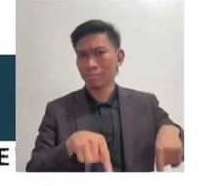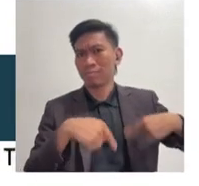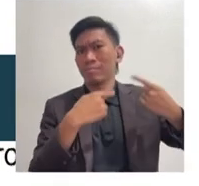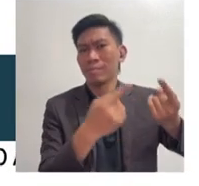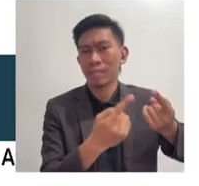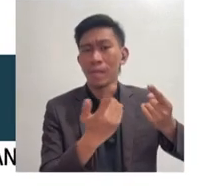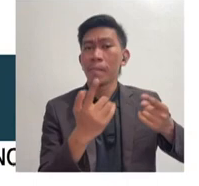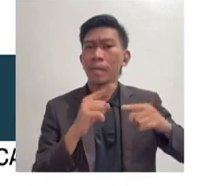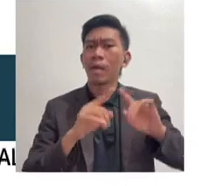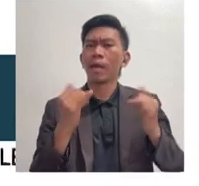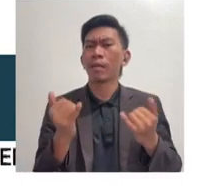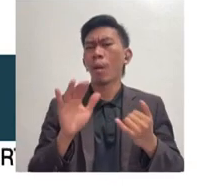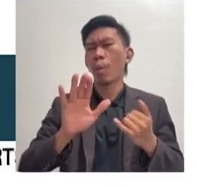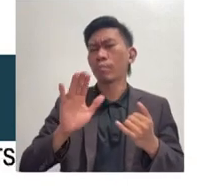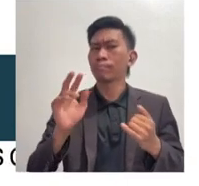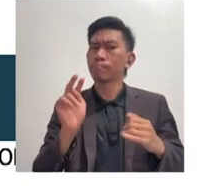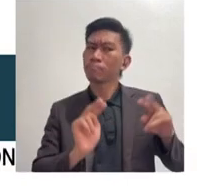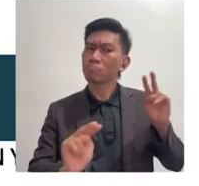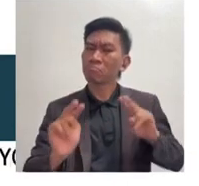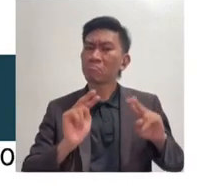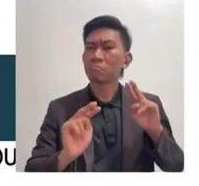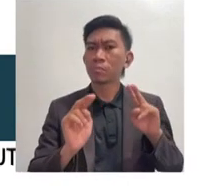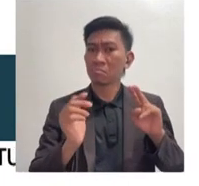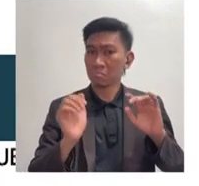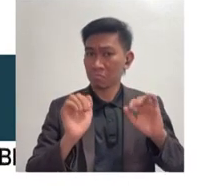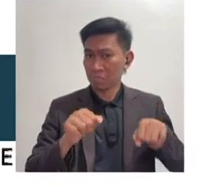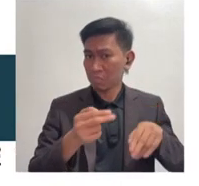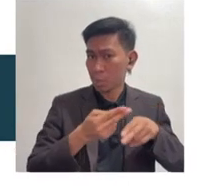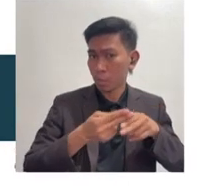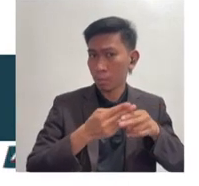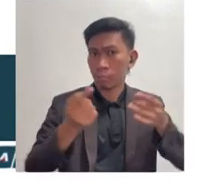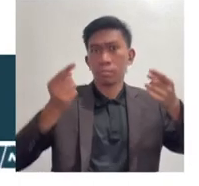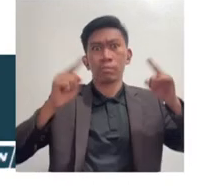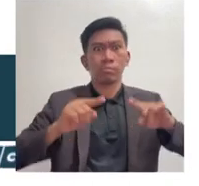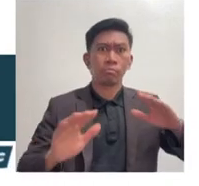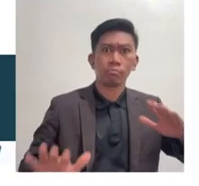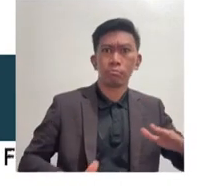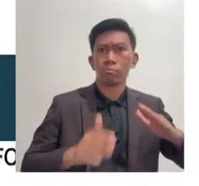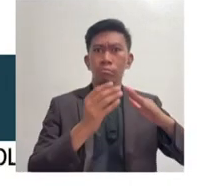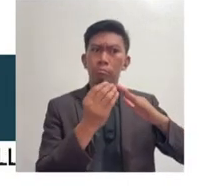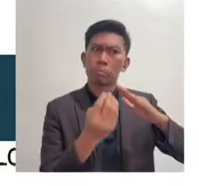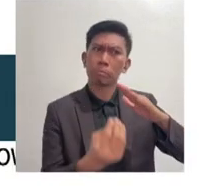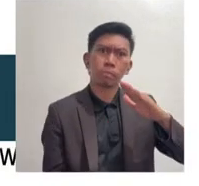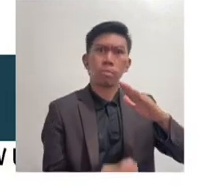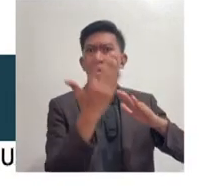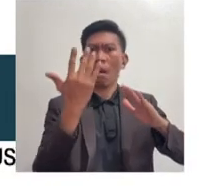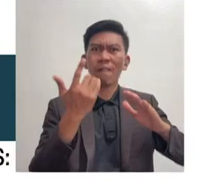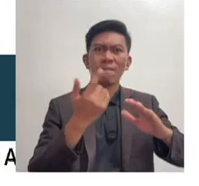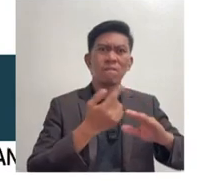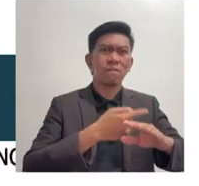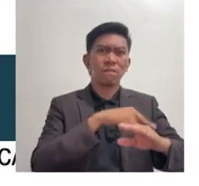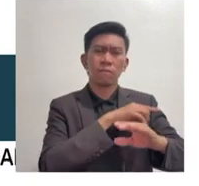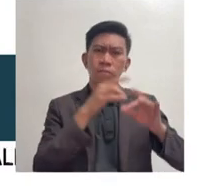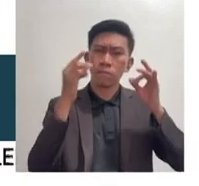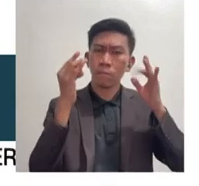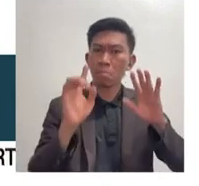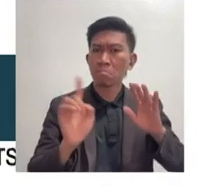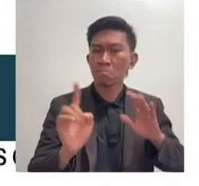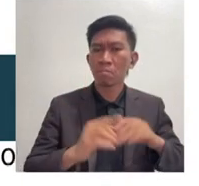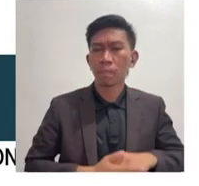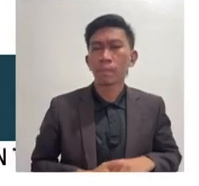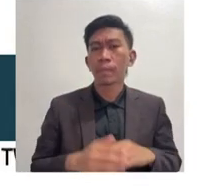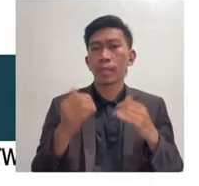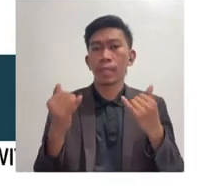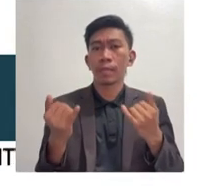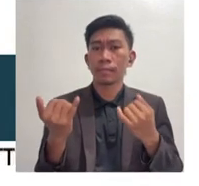immediate can an escalation happen given those conditions? Well, the big difference right now is